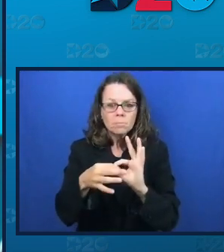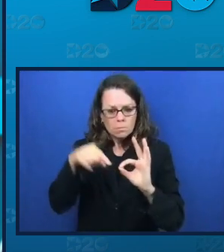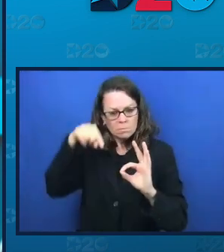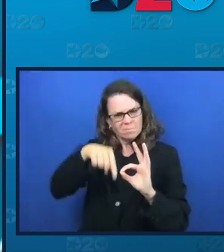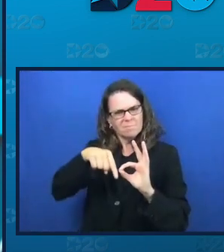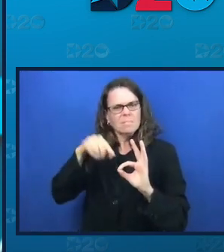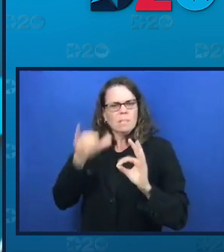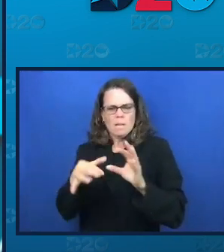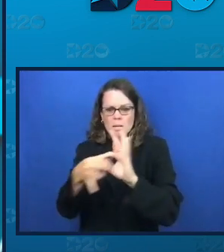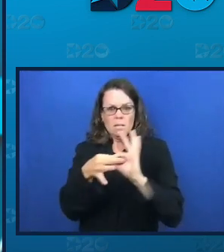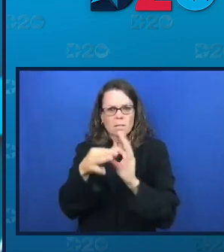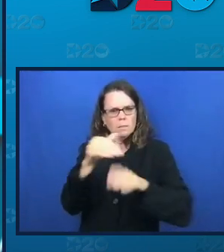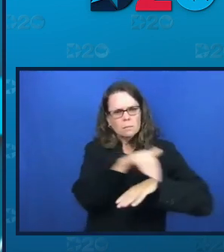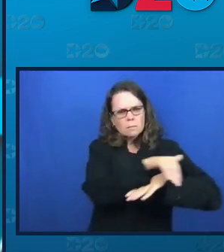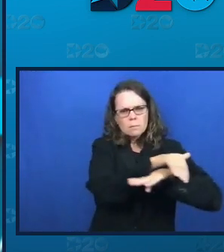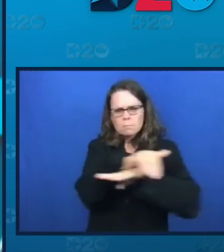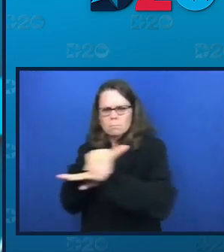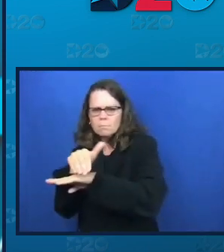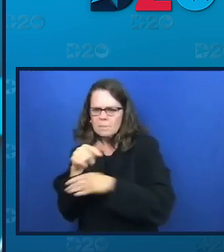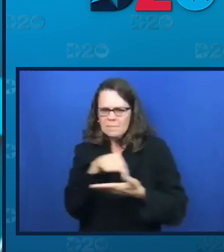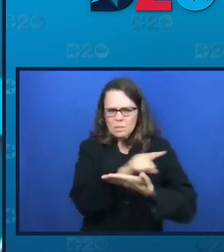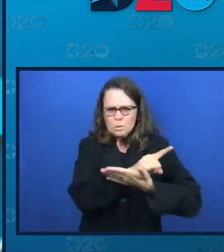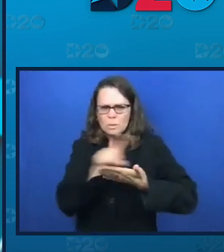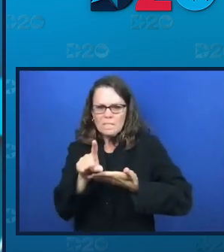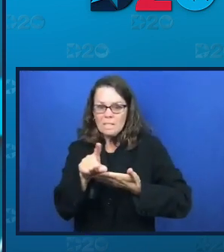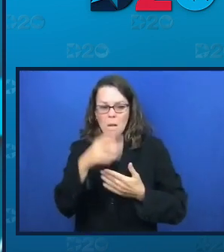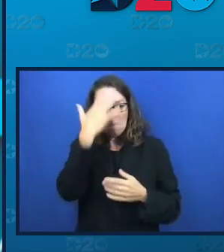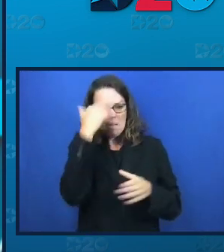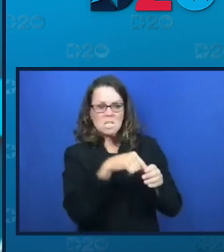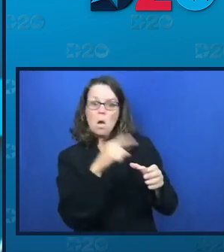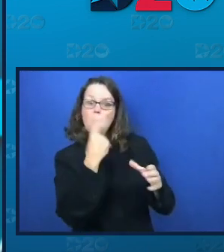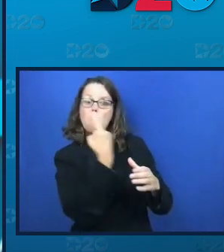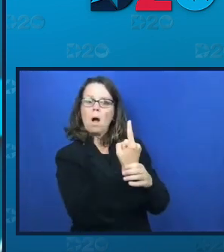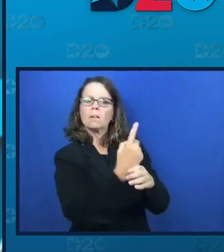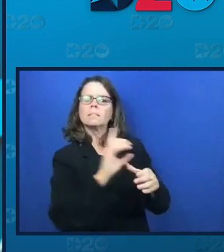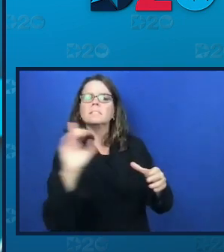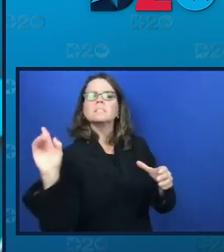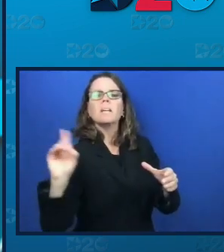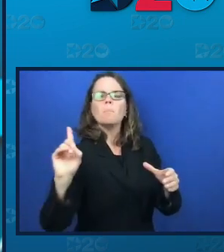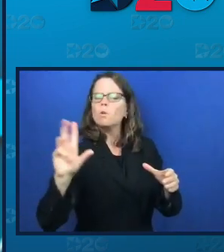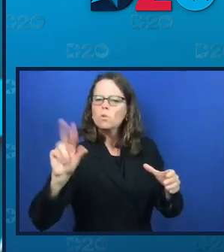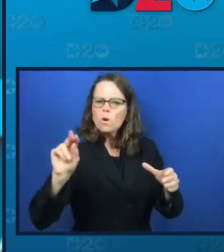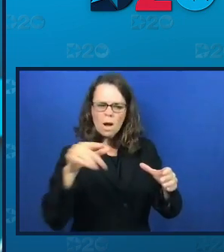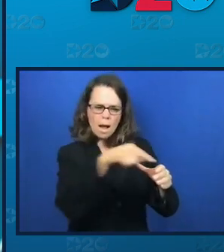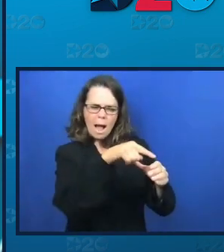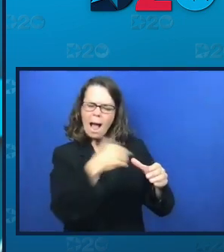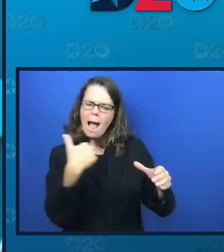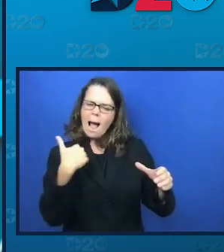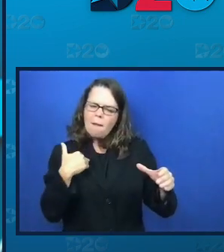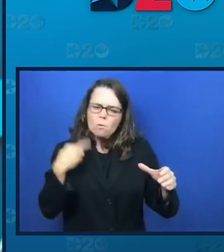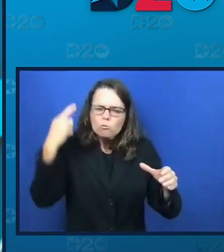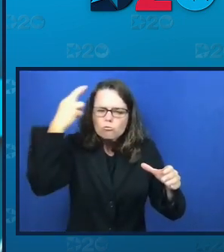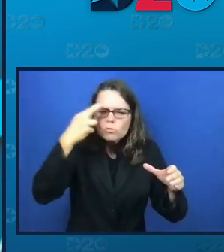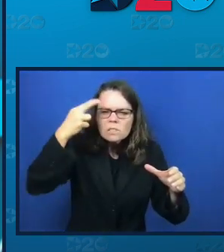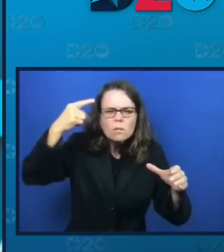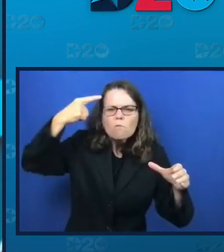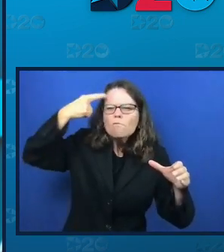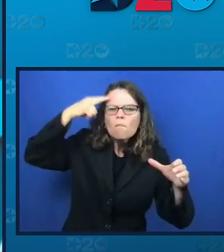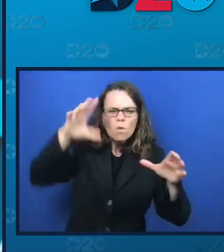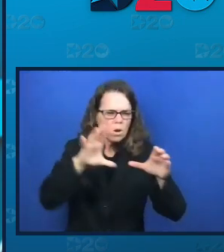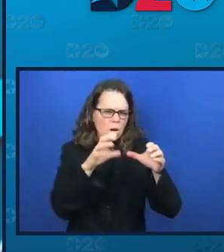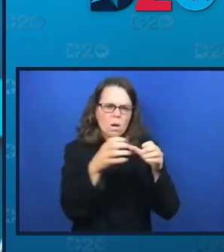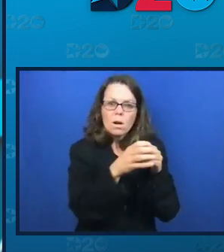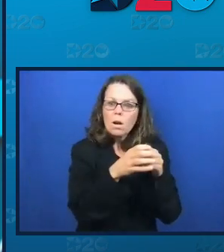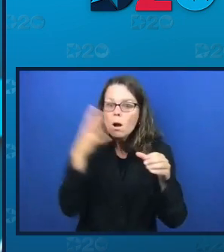to bring both diehard progressives and conservative ex-Republicans under the same tent. That's what has allowed us to build a